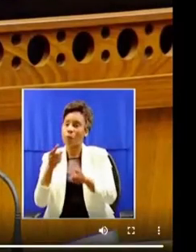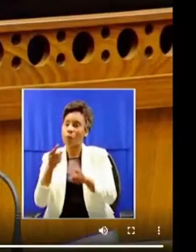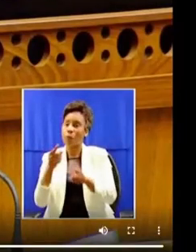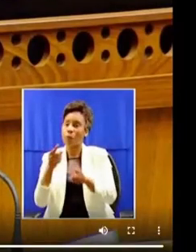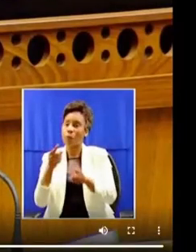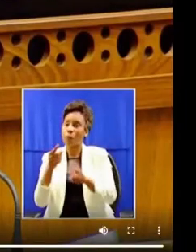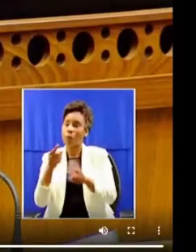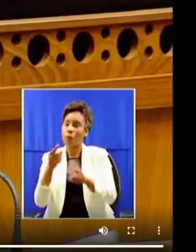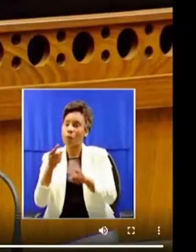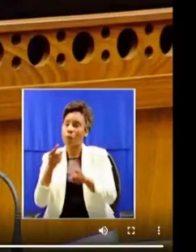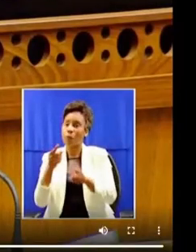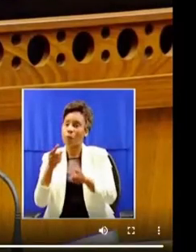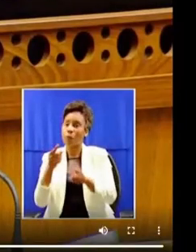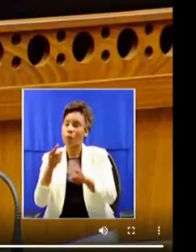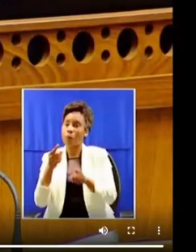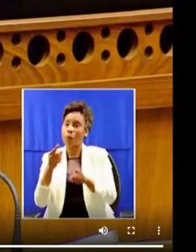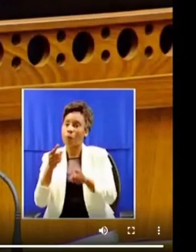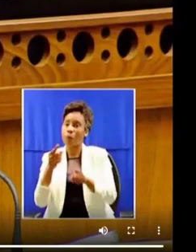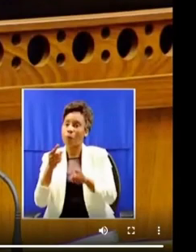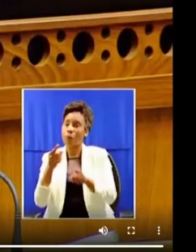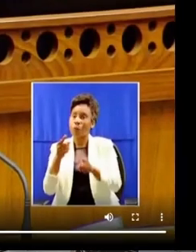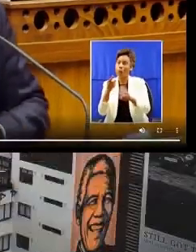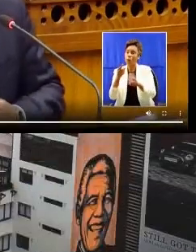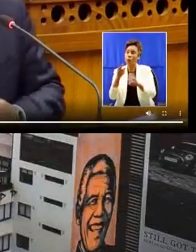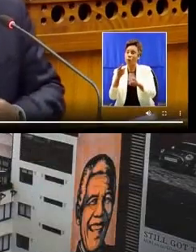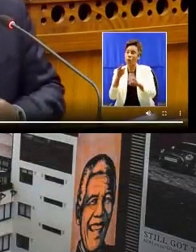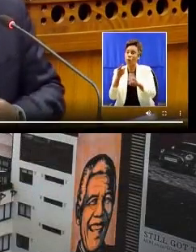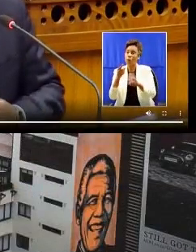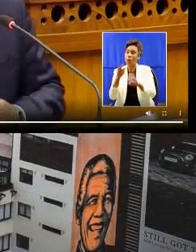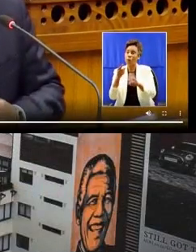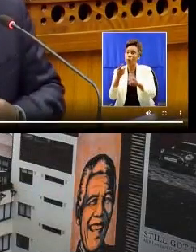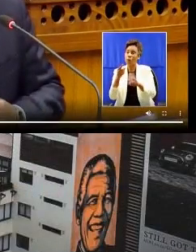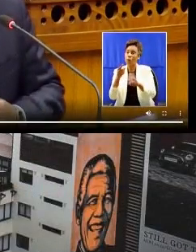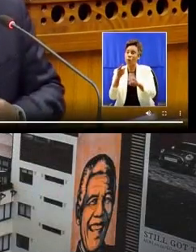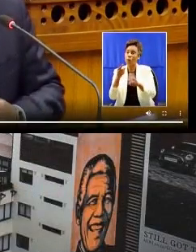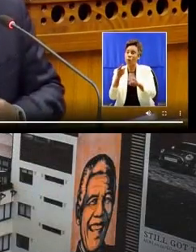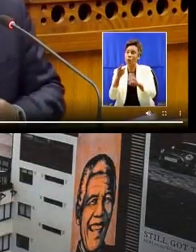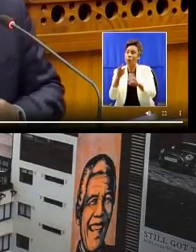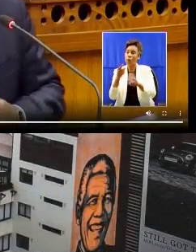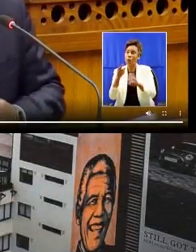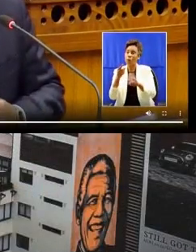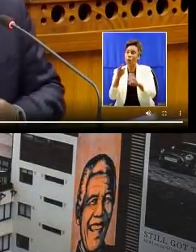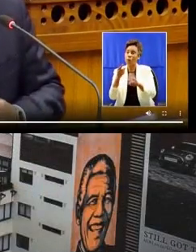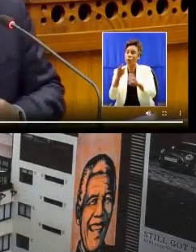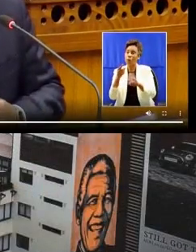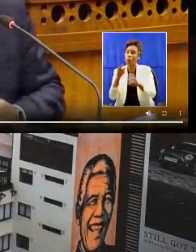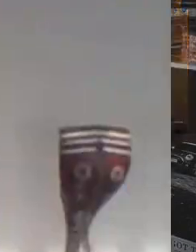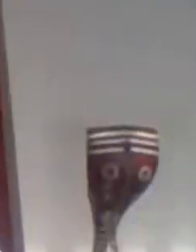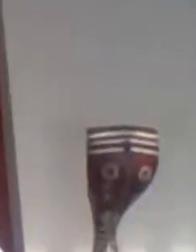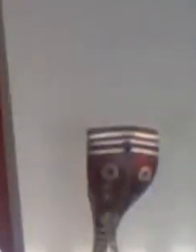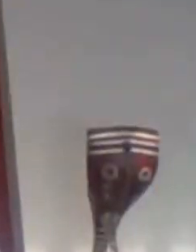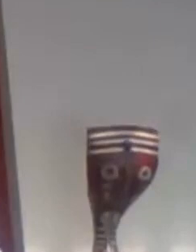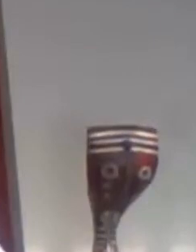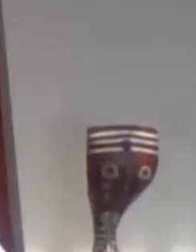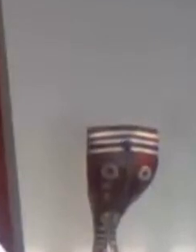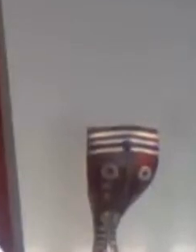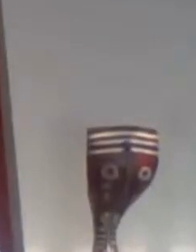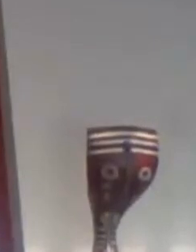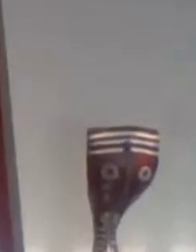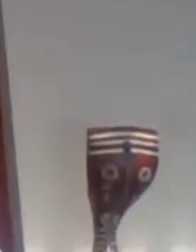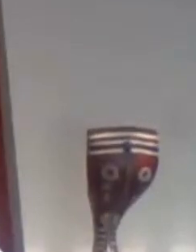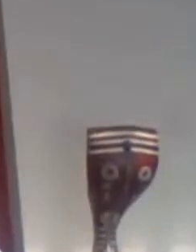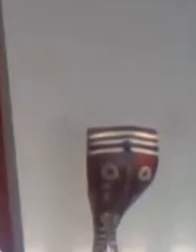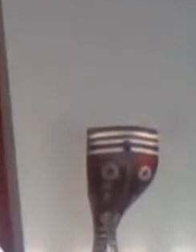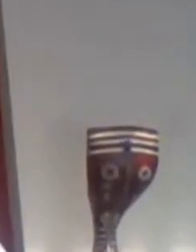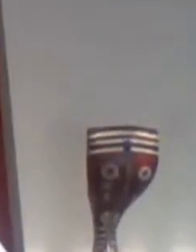Perfect. Horrifying and perfect description of what is happening to South Africa. We are walking into a flood. We